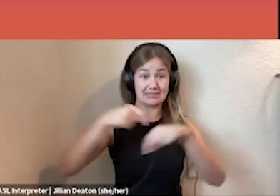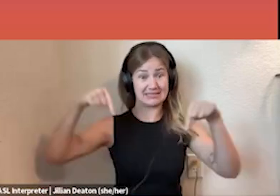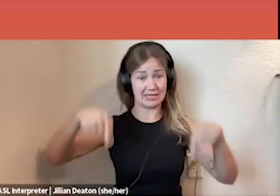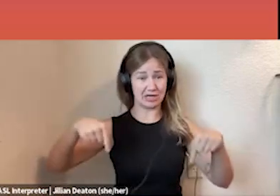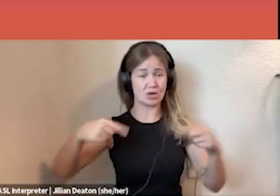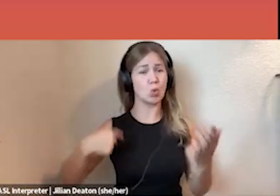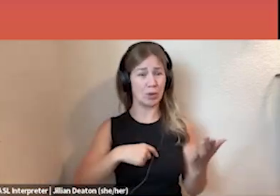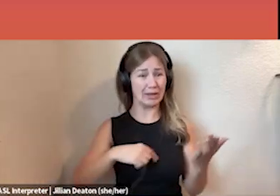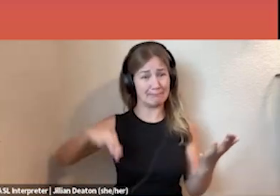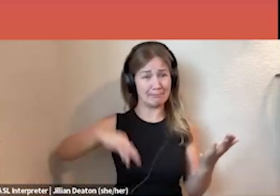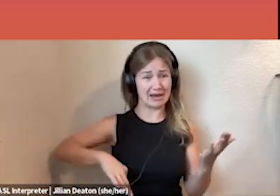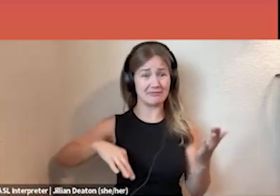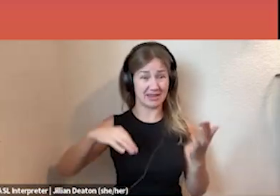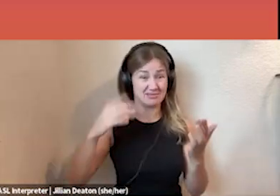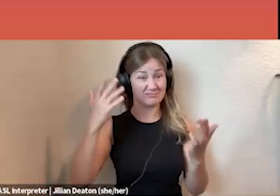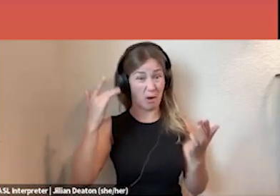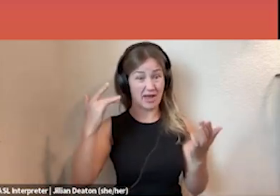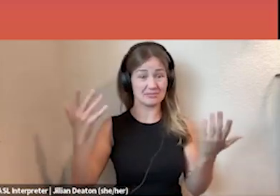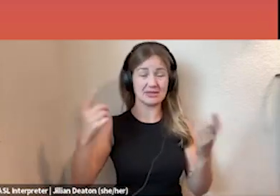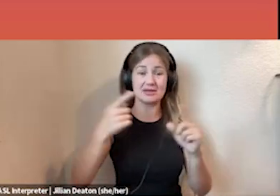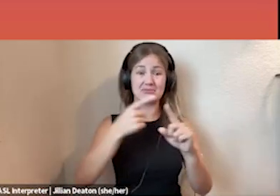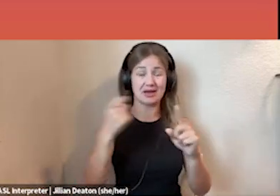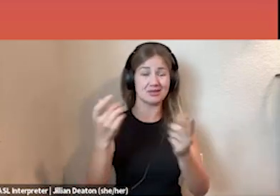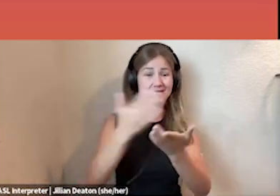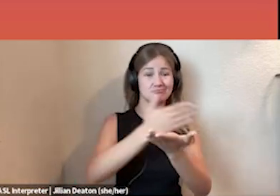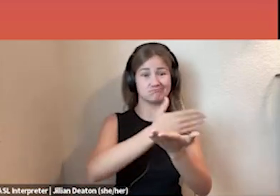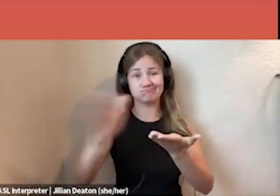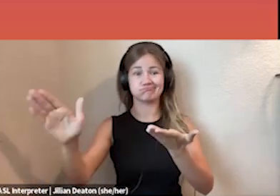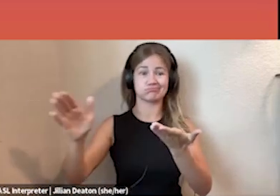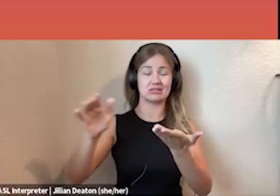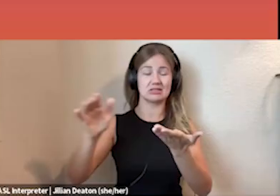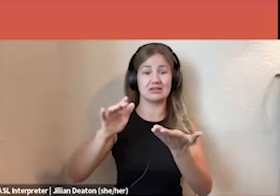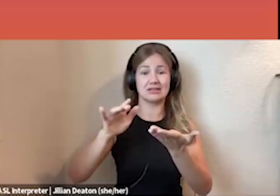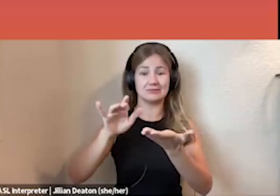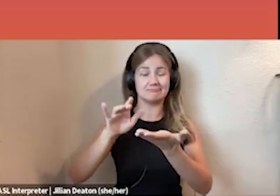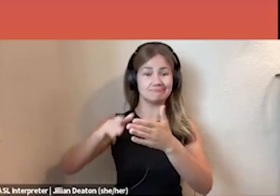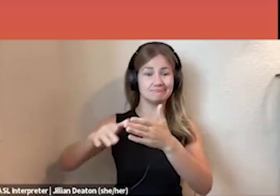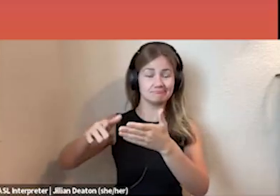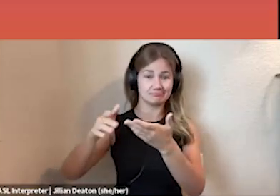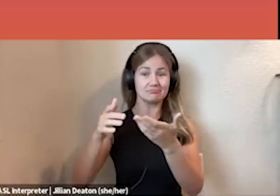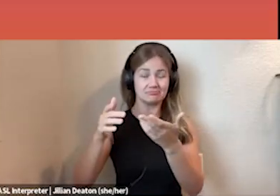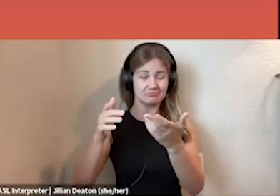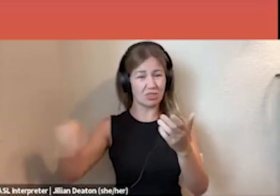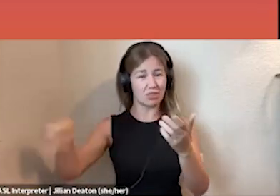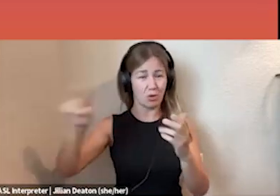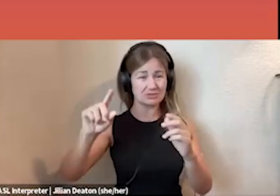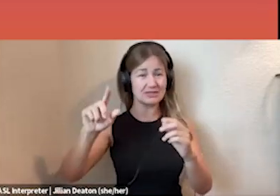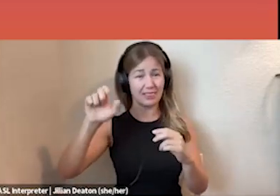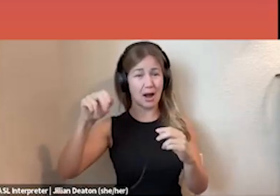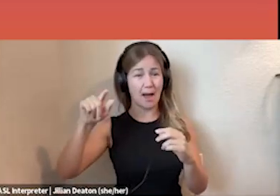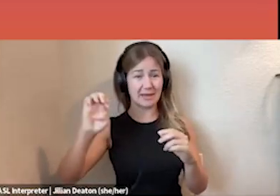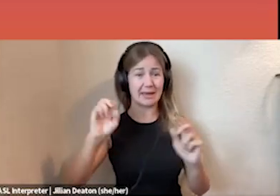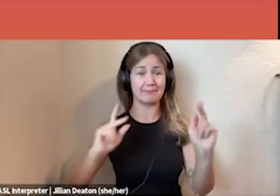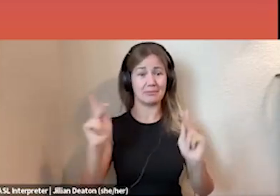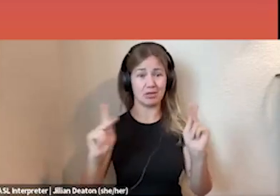this systemic displacement and subsequent erasure of Lenape people and governance. Today, we are working